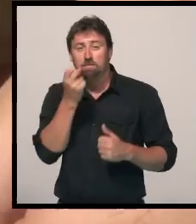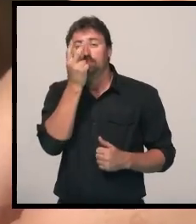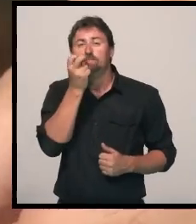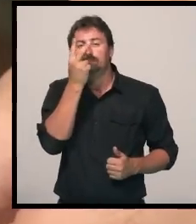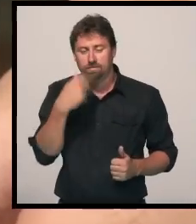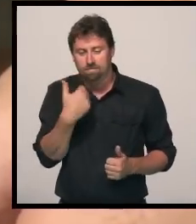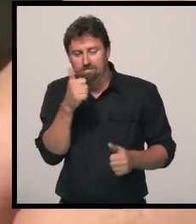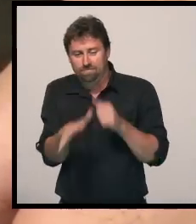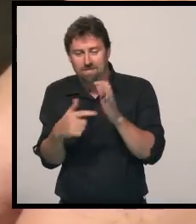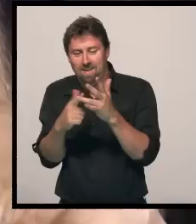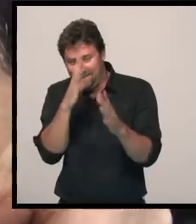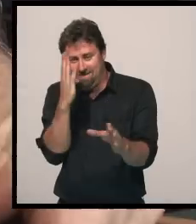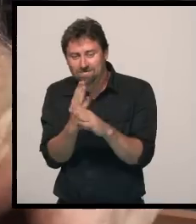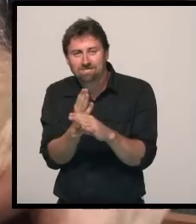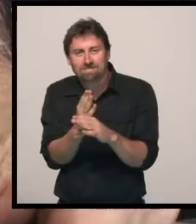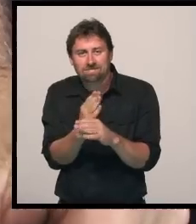Okay.